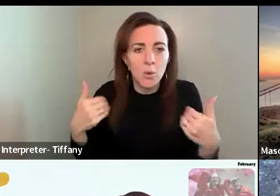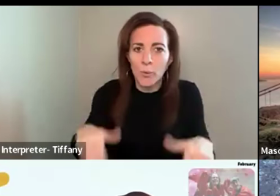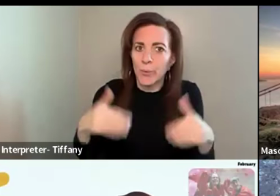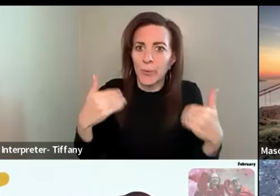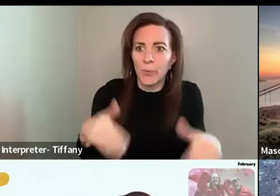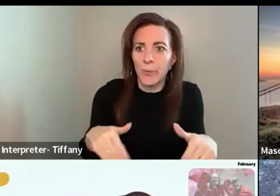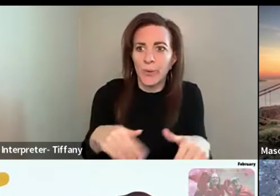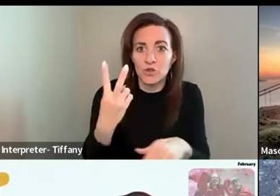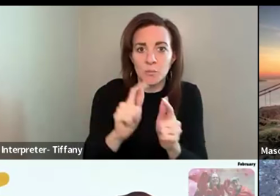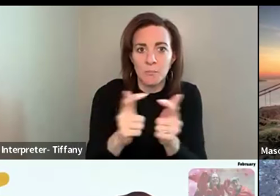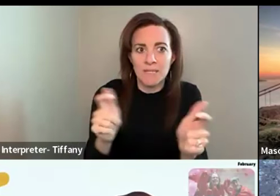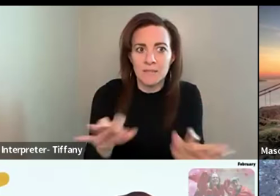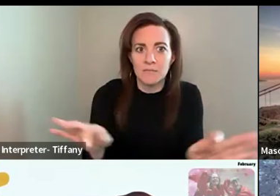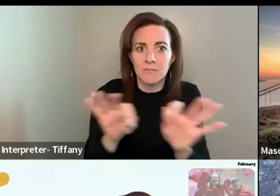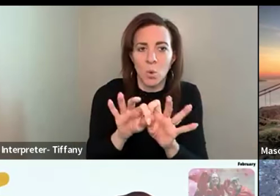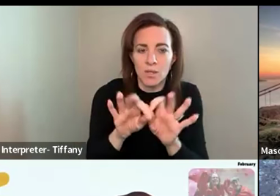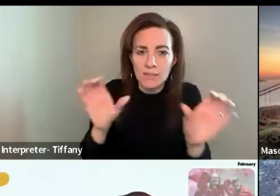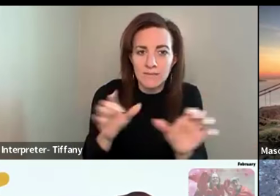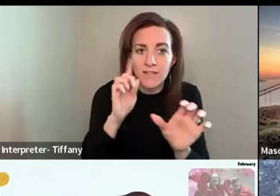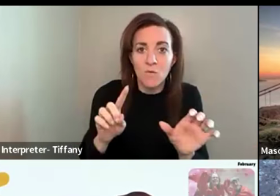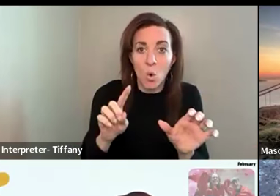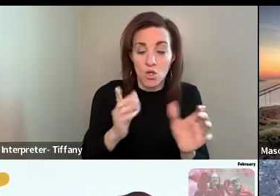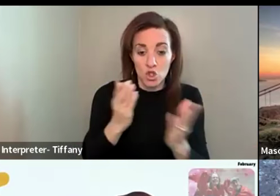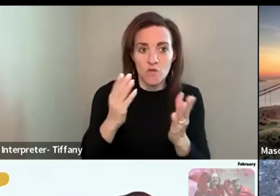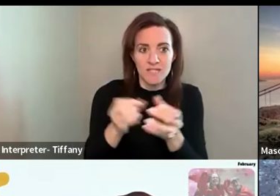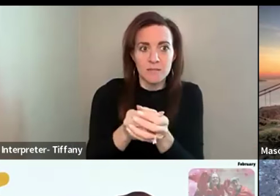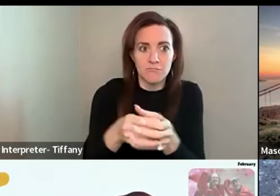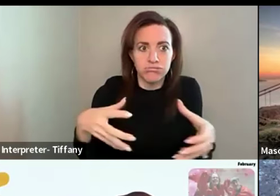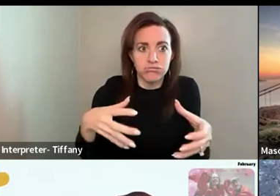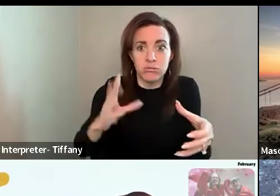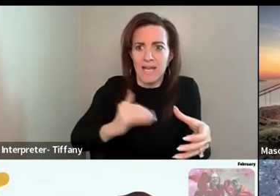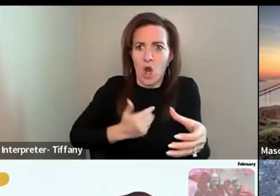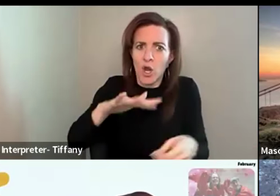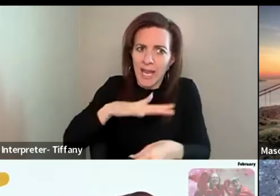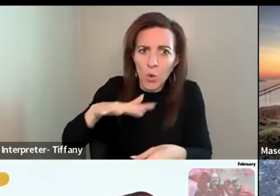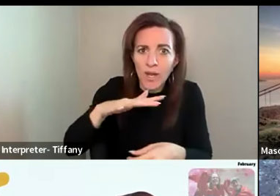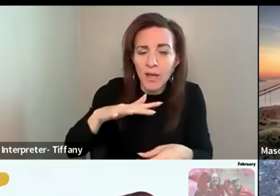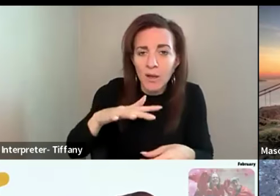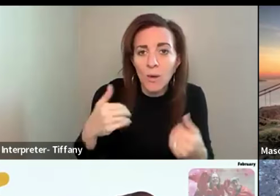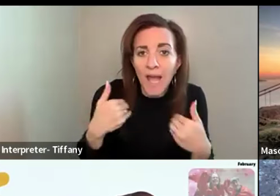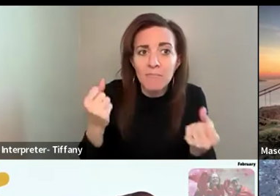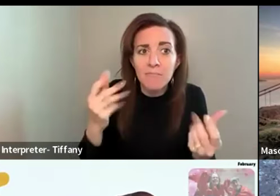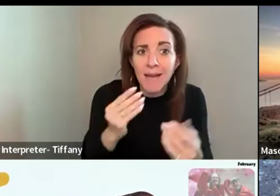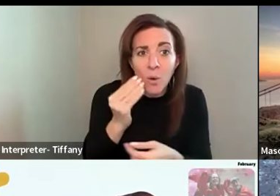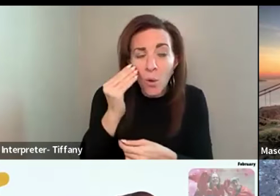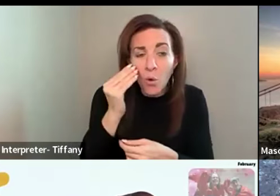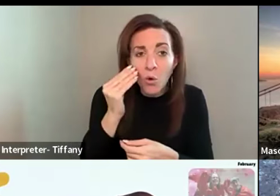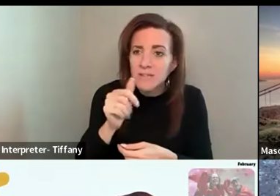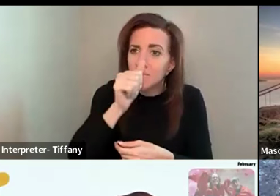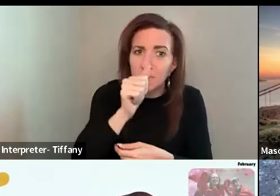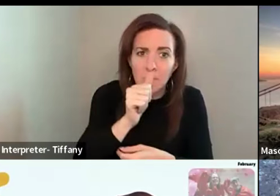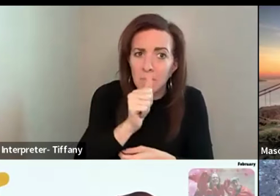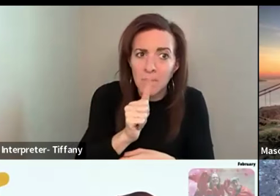the expansion of services in our area, to the point where we've got a lot of homes that are really just suffering